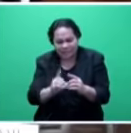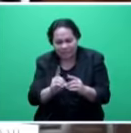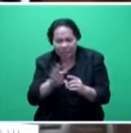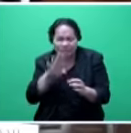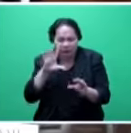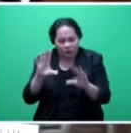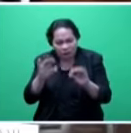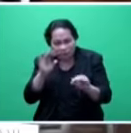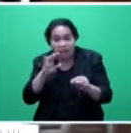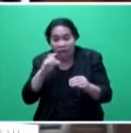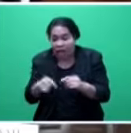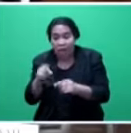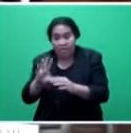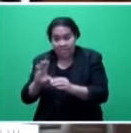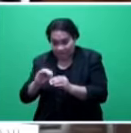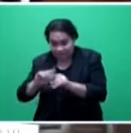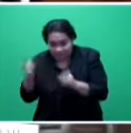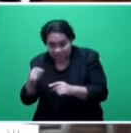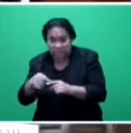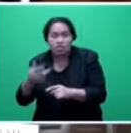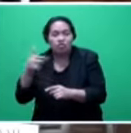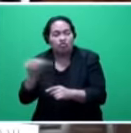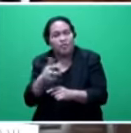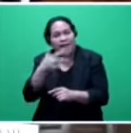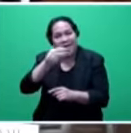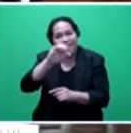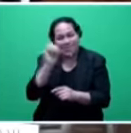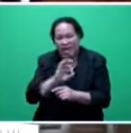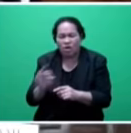deficit should have been closer to 8% and not 20.2%.